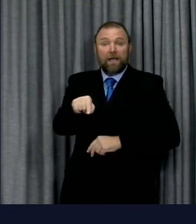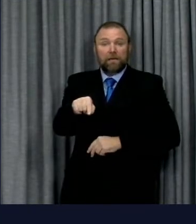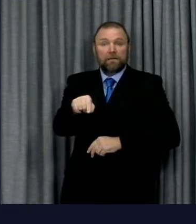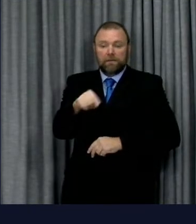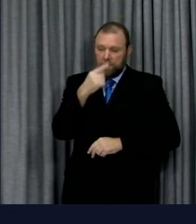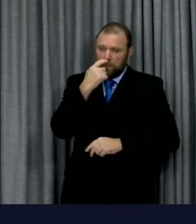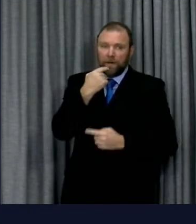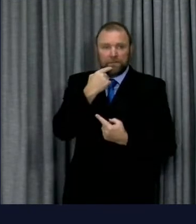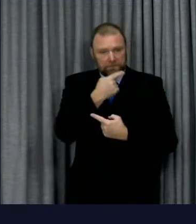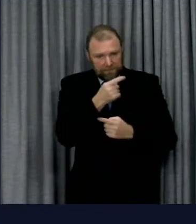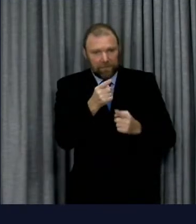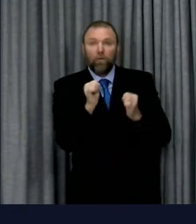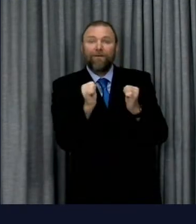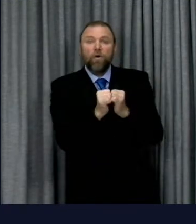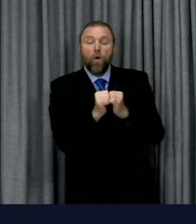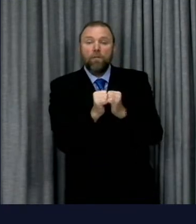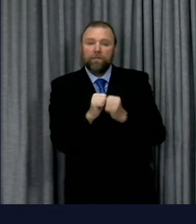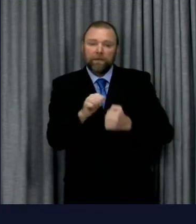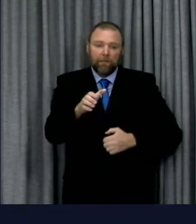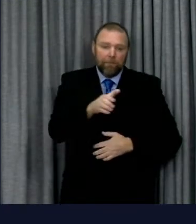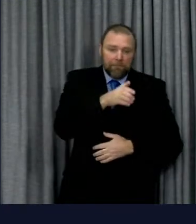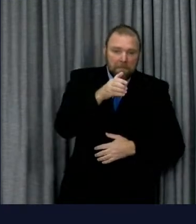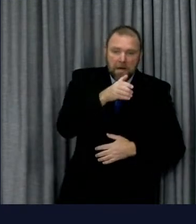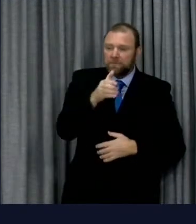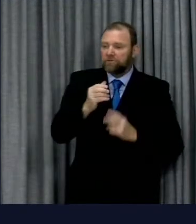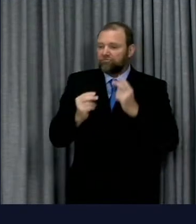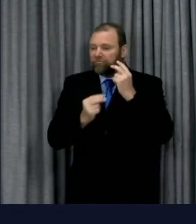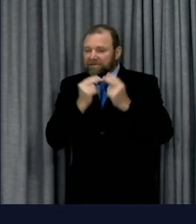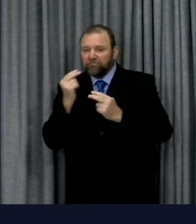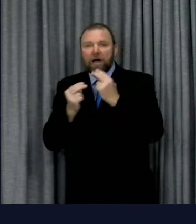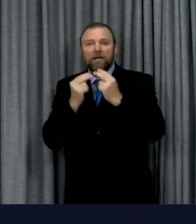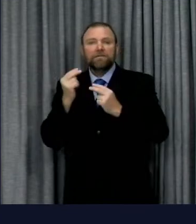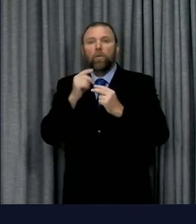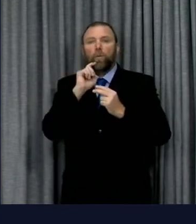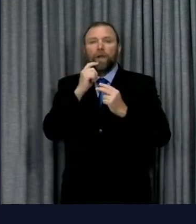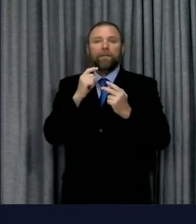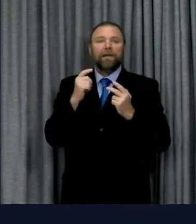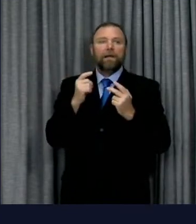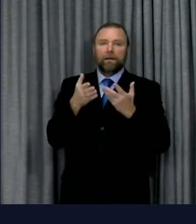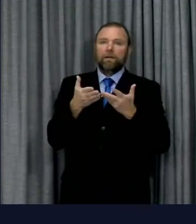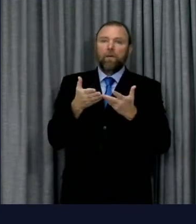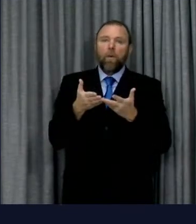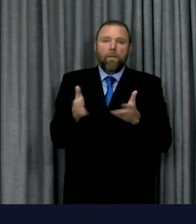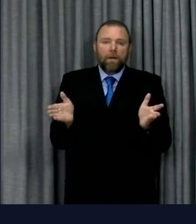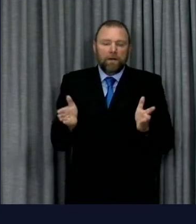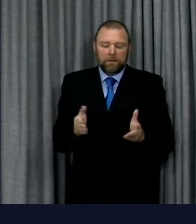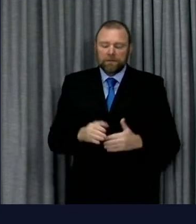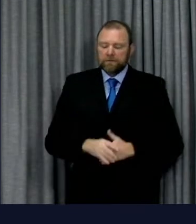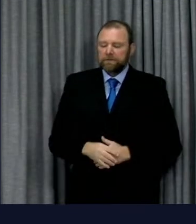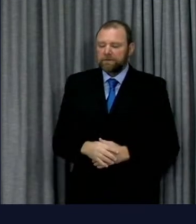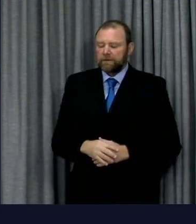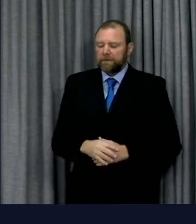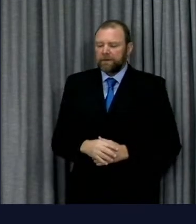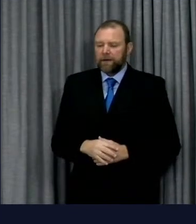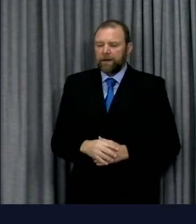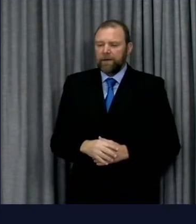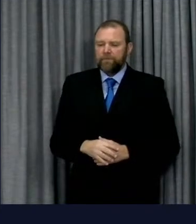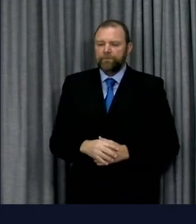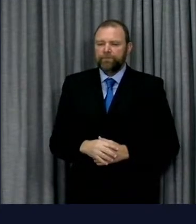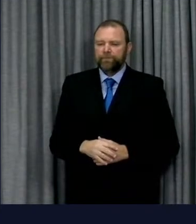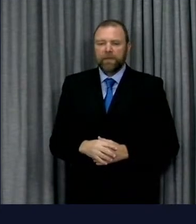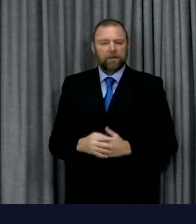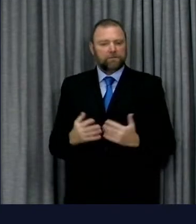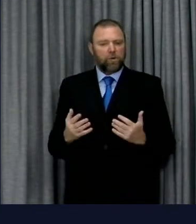position to confirm that pubs and restaurants and other parts of hospitality will be fully open. So there will